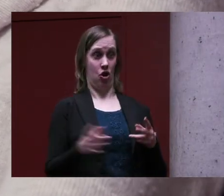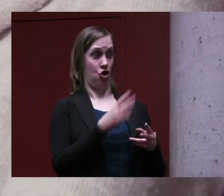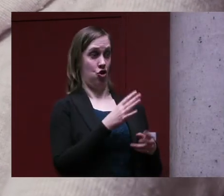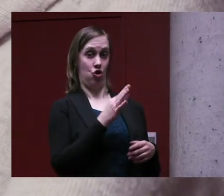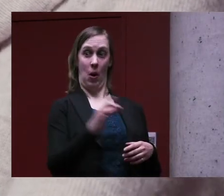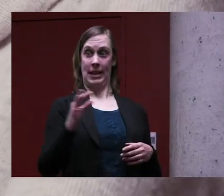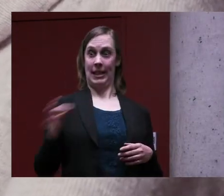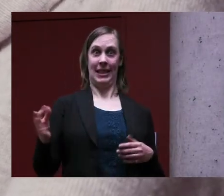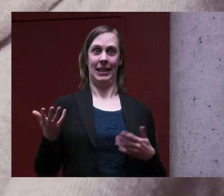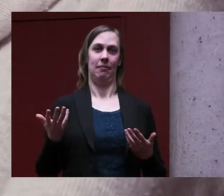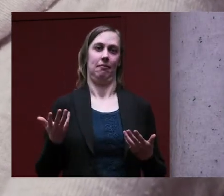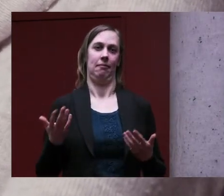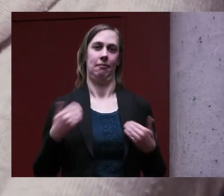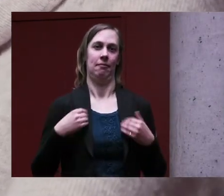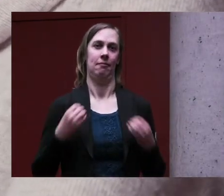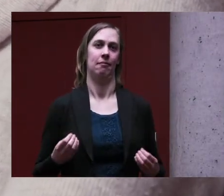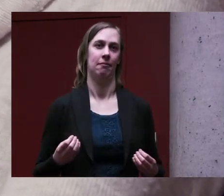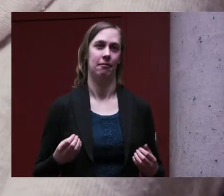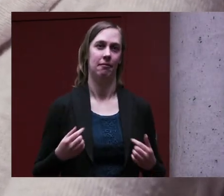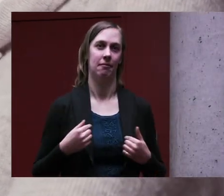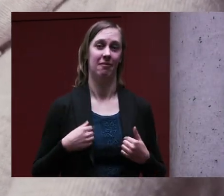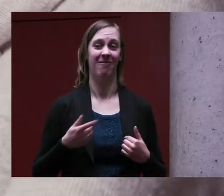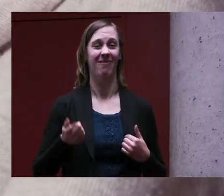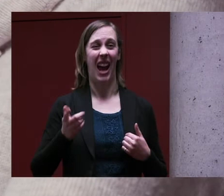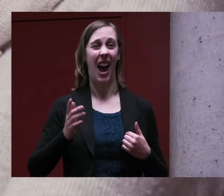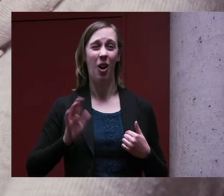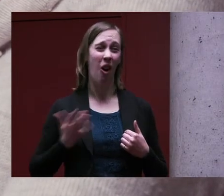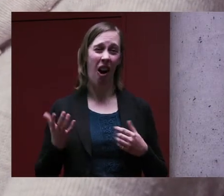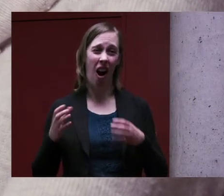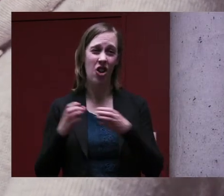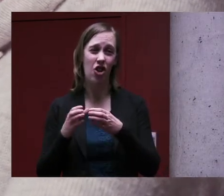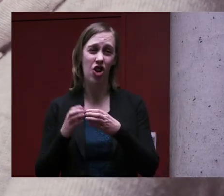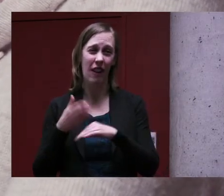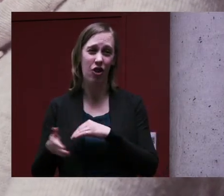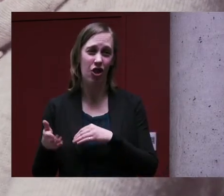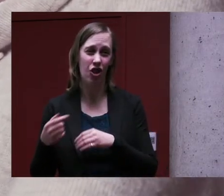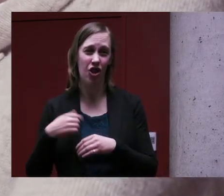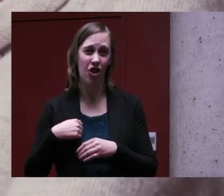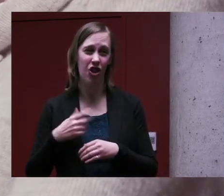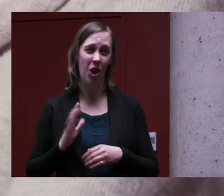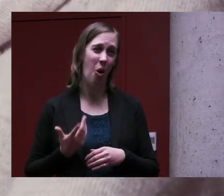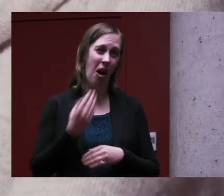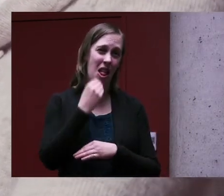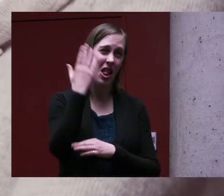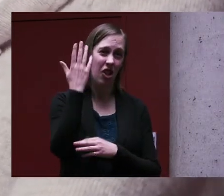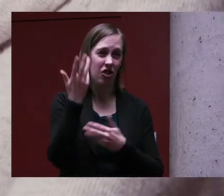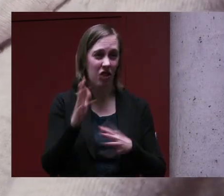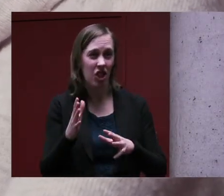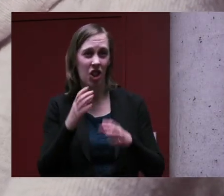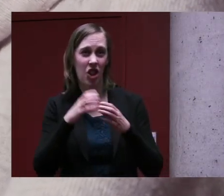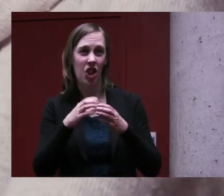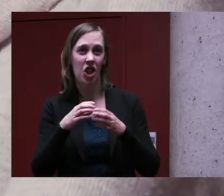No matter how much I don't want dessert, after lunch or supper,